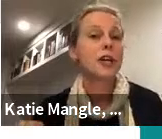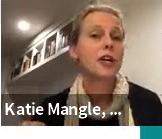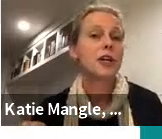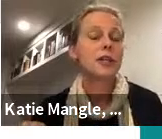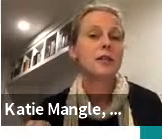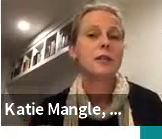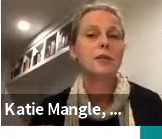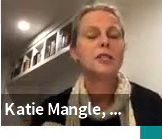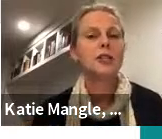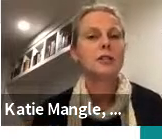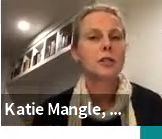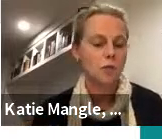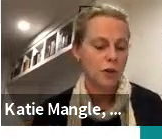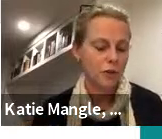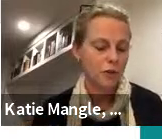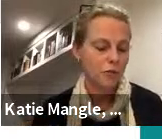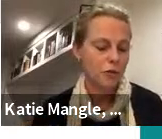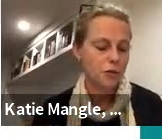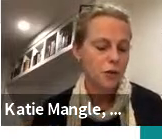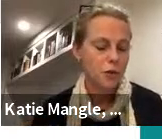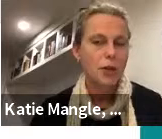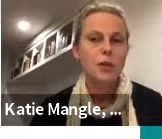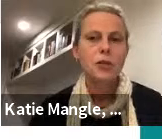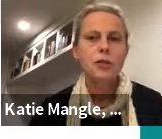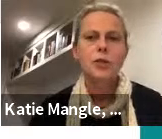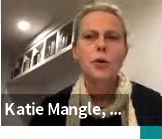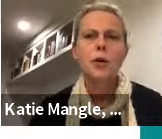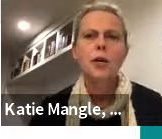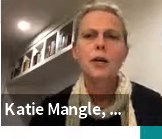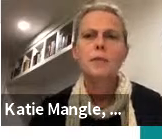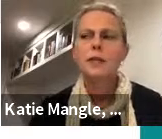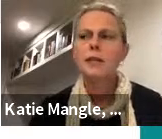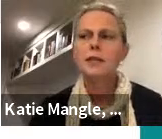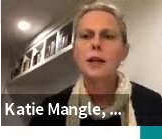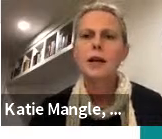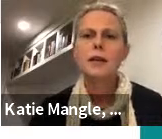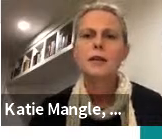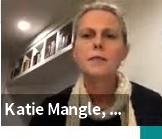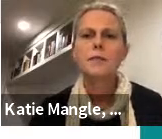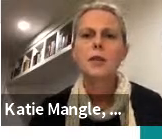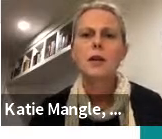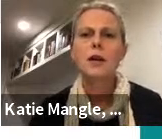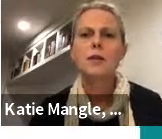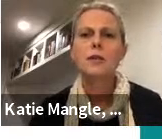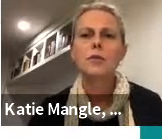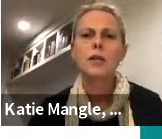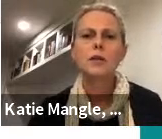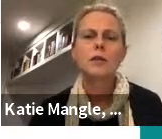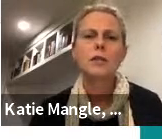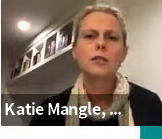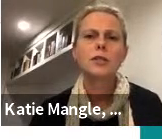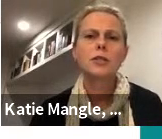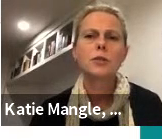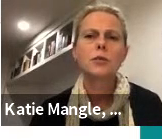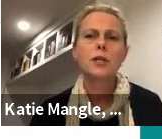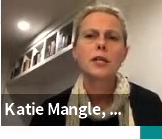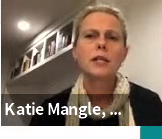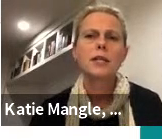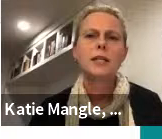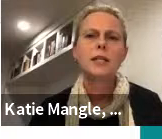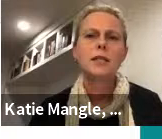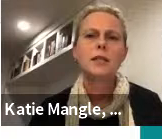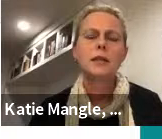will share in a little bit. Derek's going to walk you through. So next slide. So what I wanted to